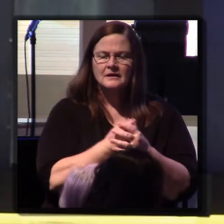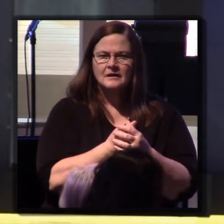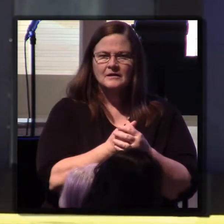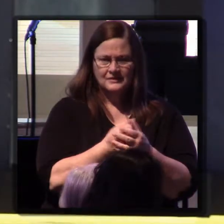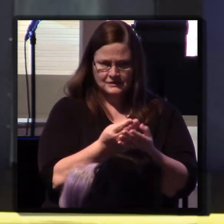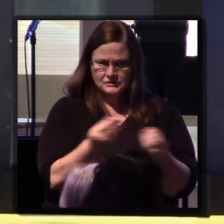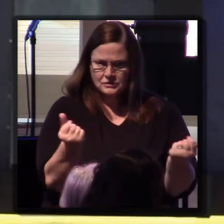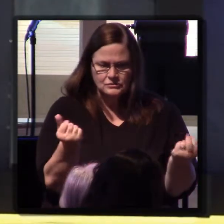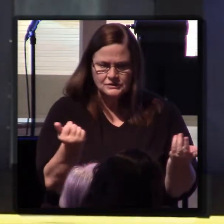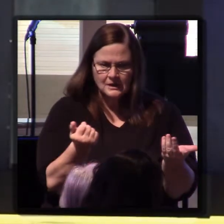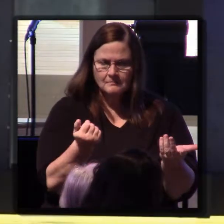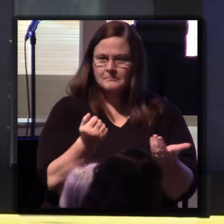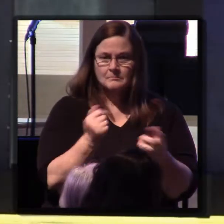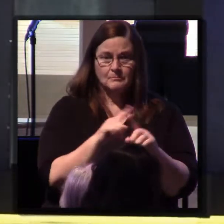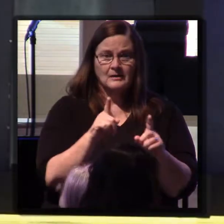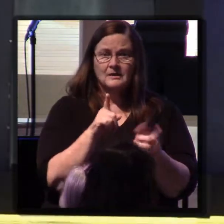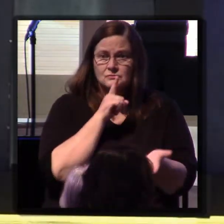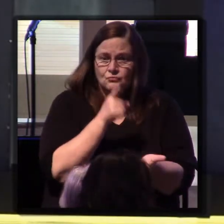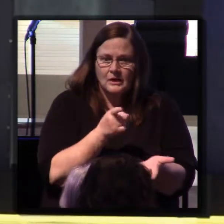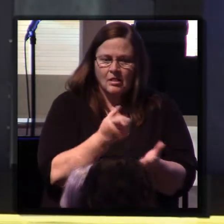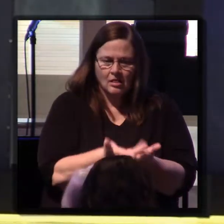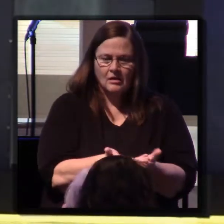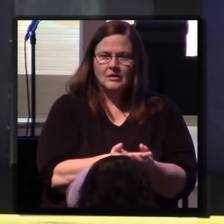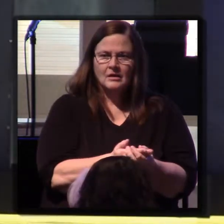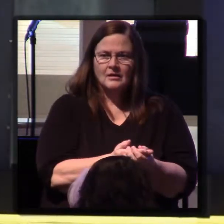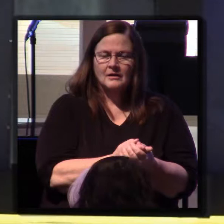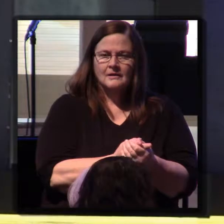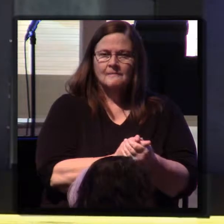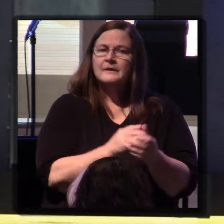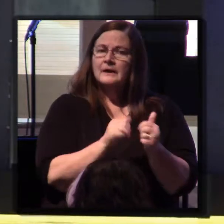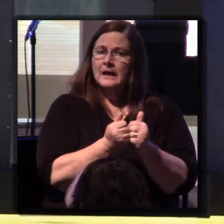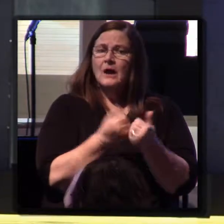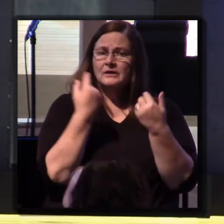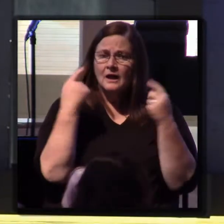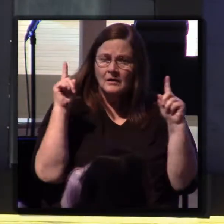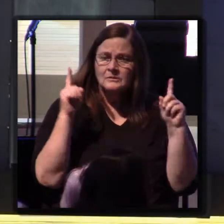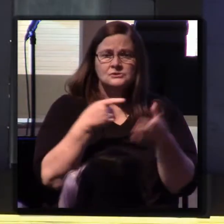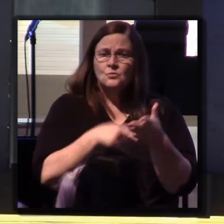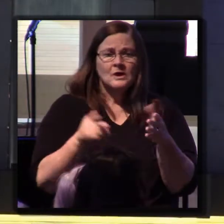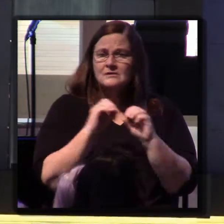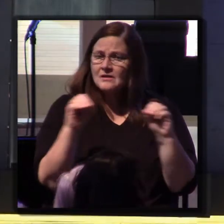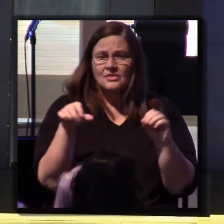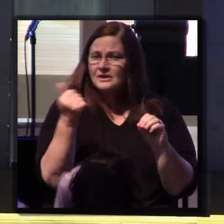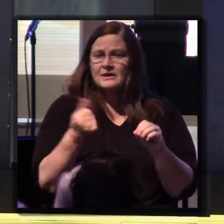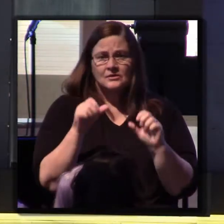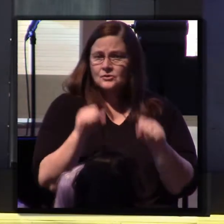understood how outrageous this idea was, how outrageous this solution was, but how real it was,